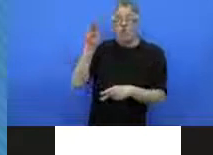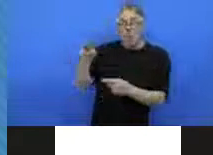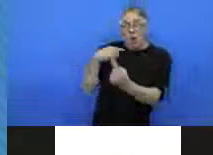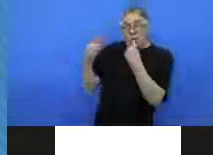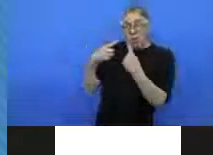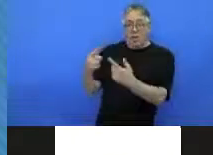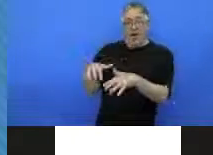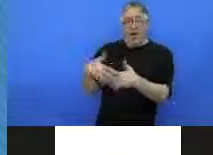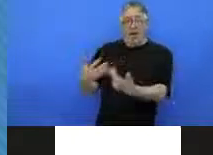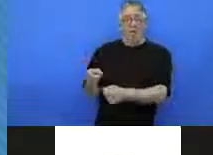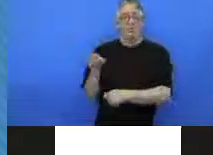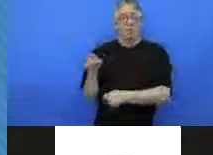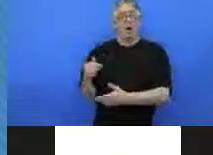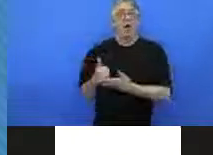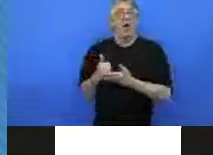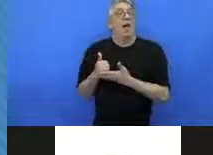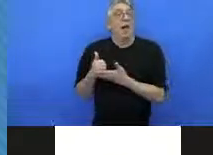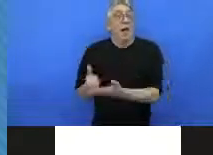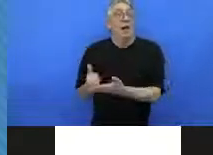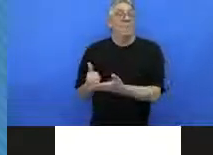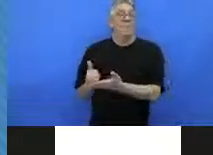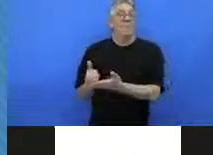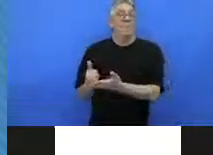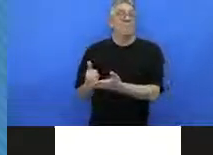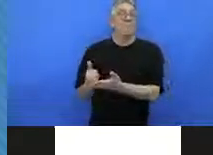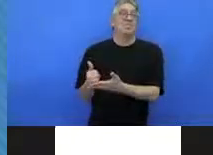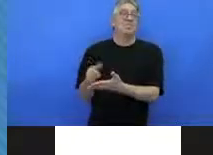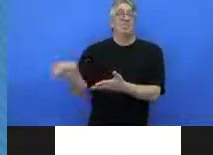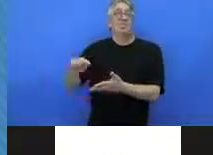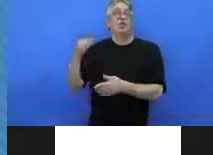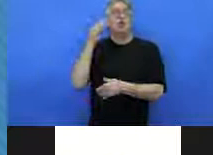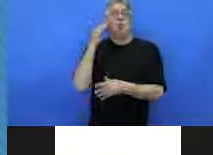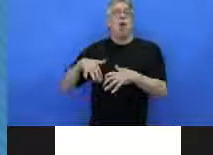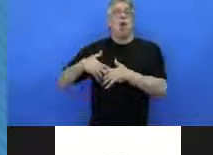of such organizations across the peace continuum.